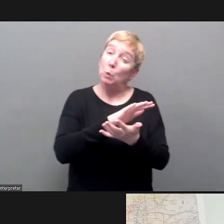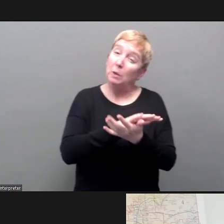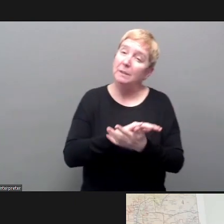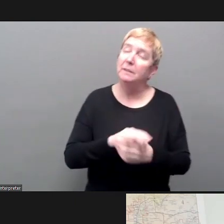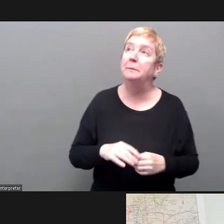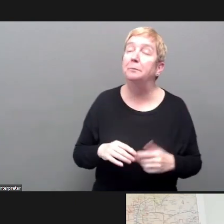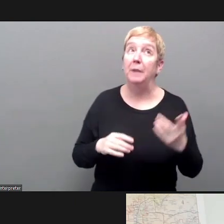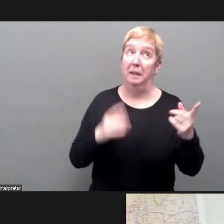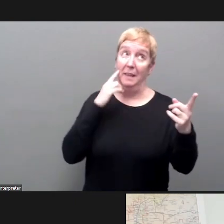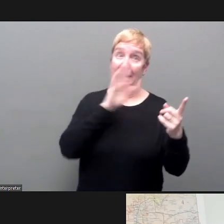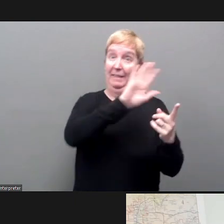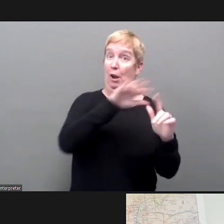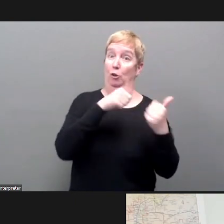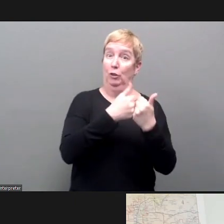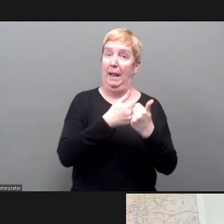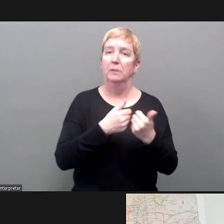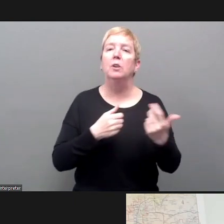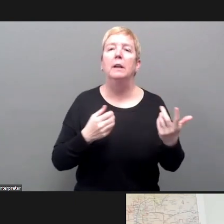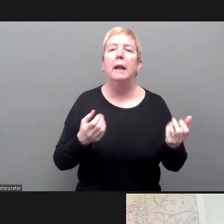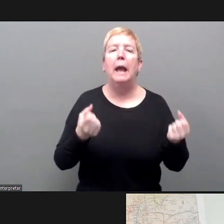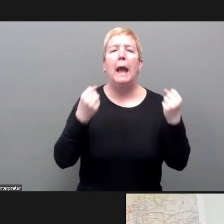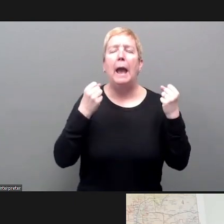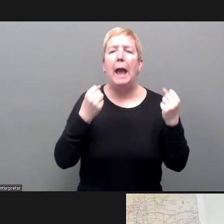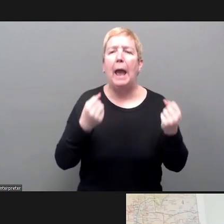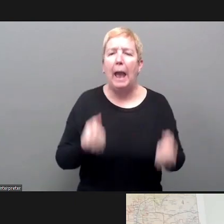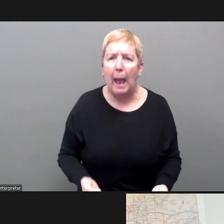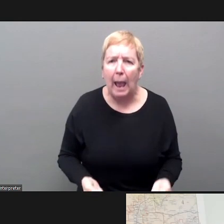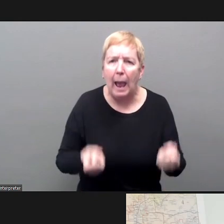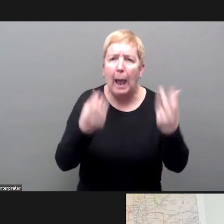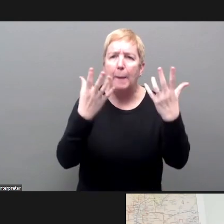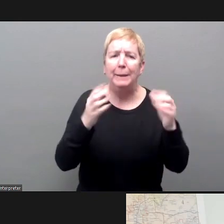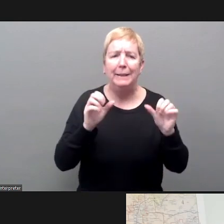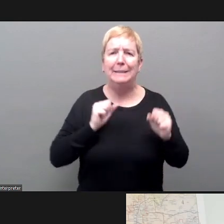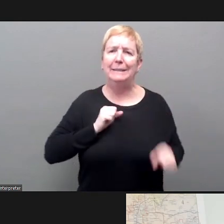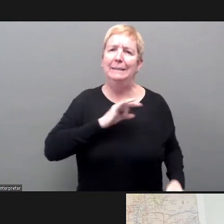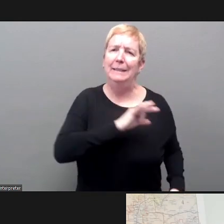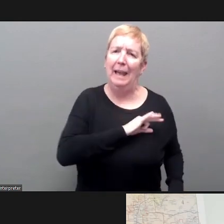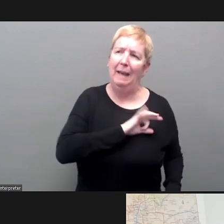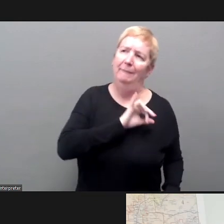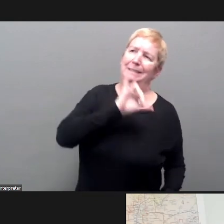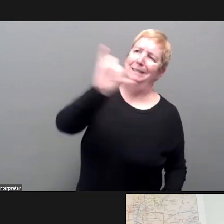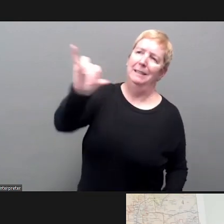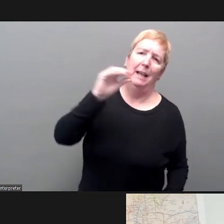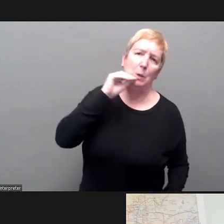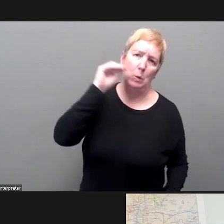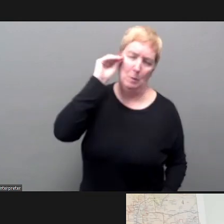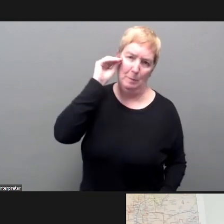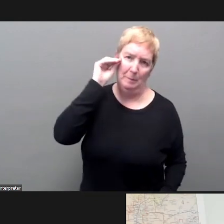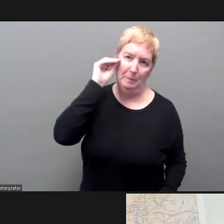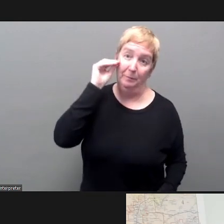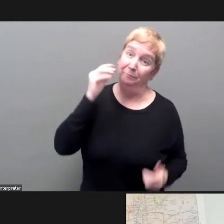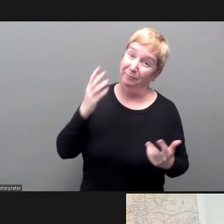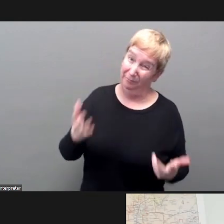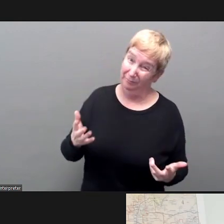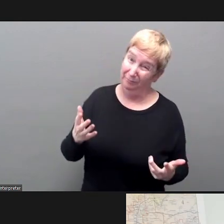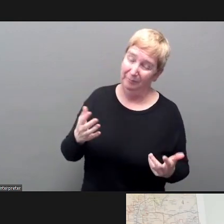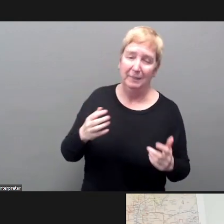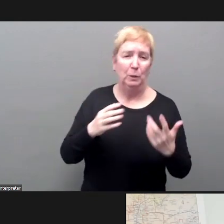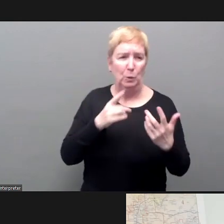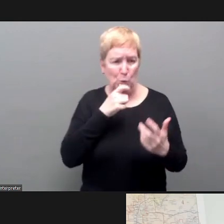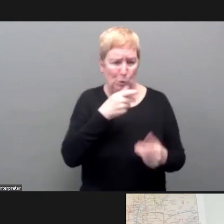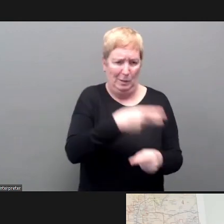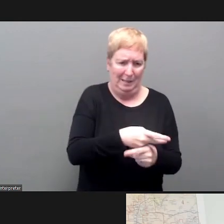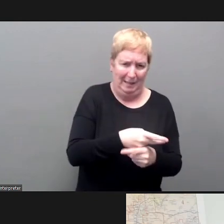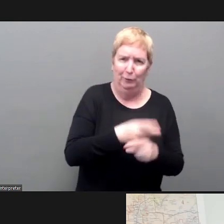to actually cover classes, which is part of the governor's effort to bring state employees in to help out wherever we can to keep